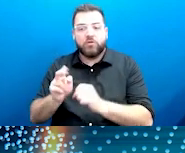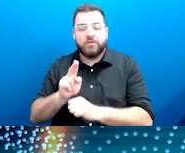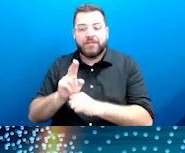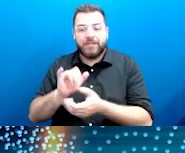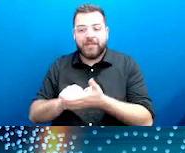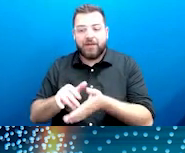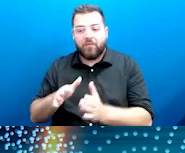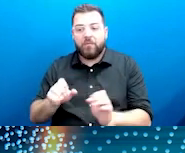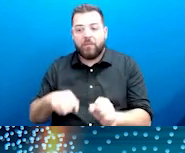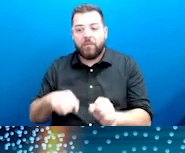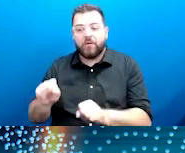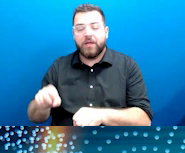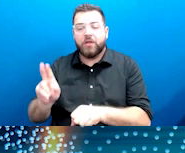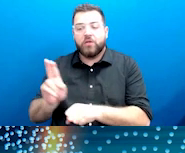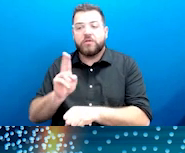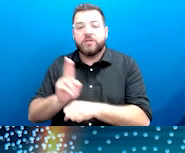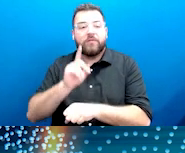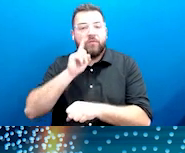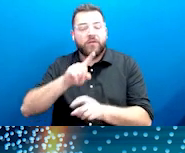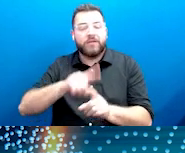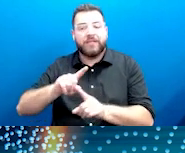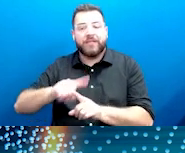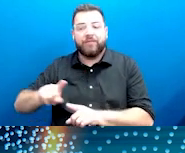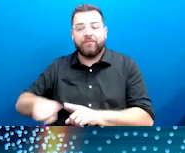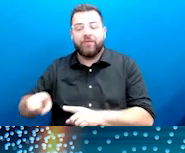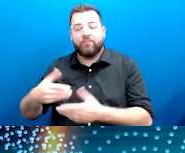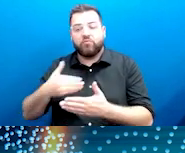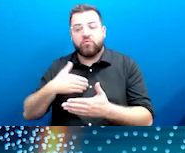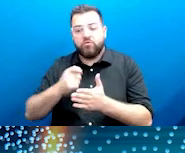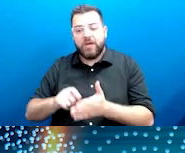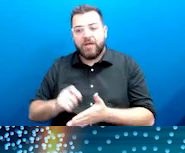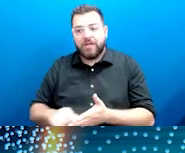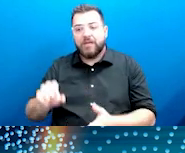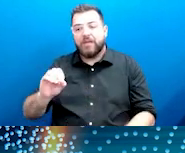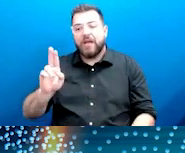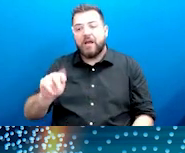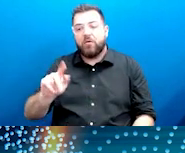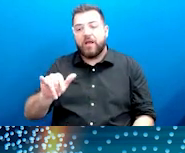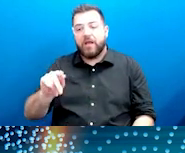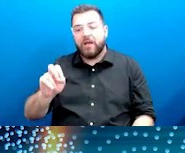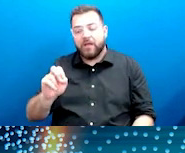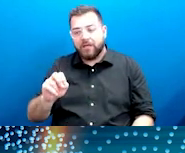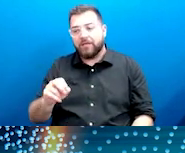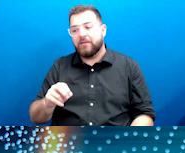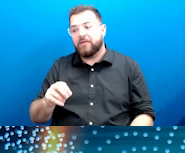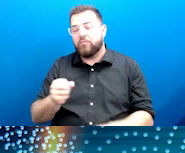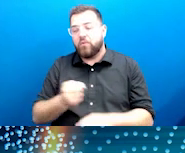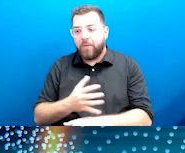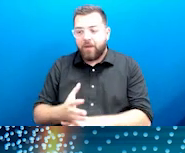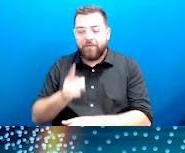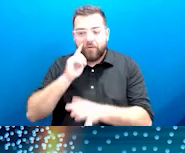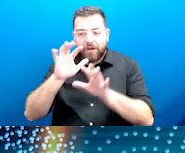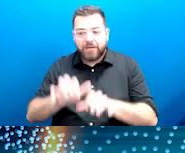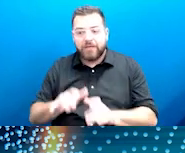for, different pre-writing steps like outlining and that kind of thing, and just really be, you know, open with them, you know,